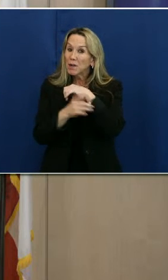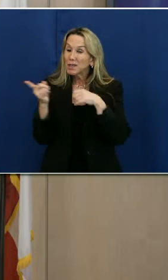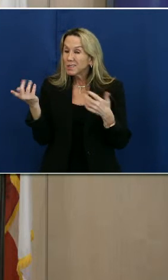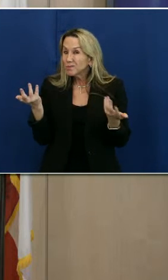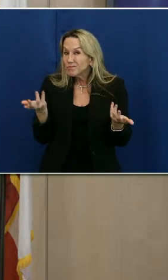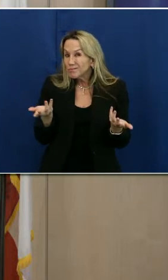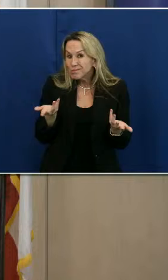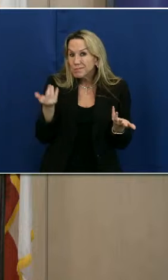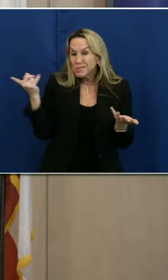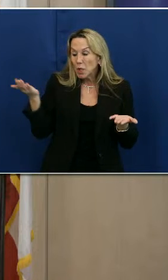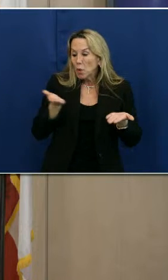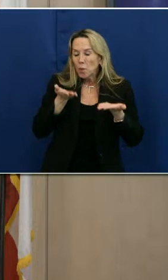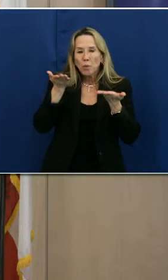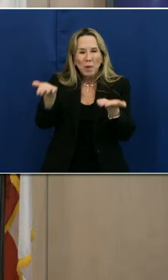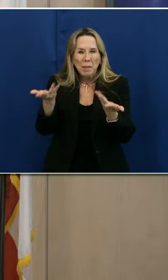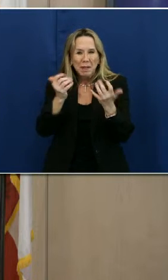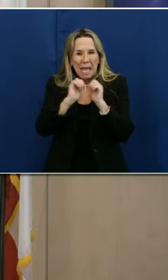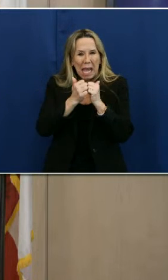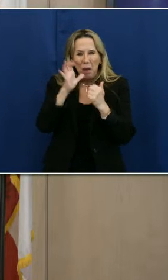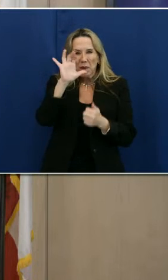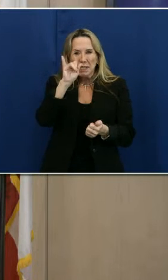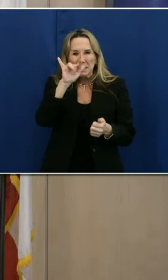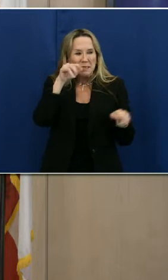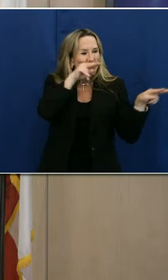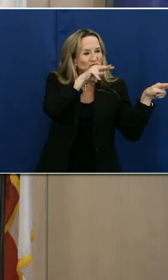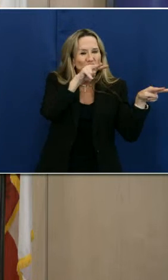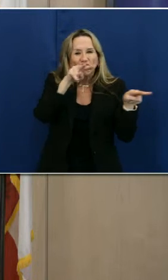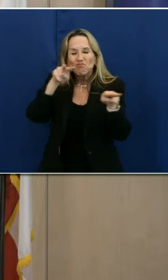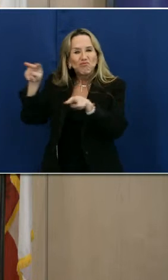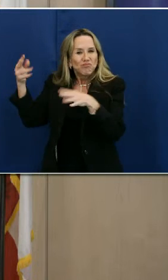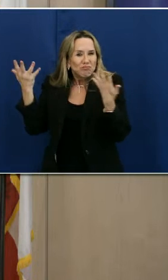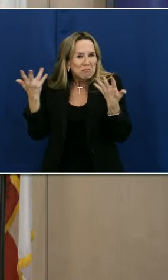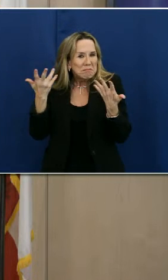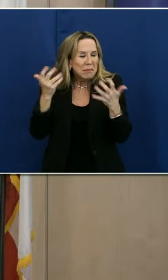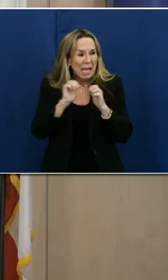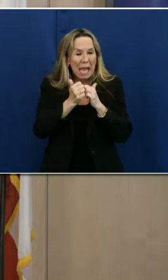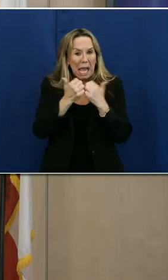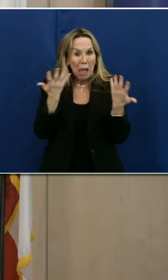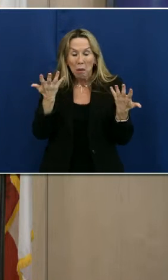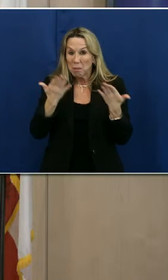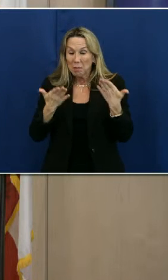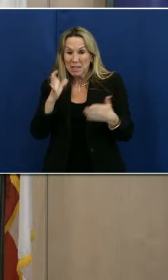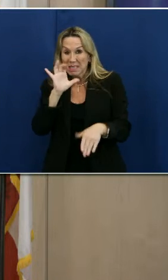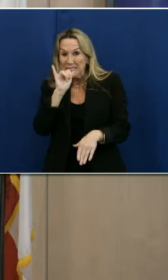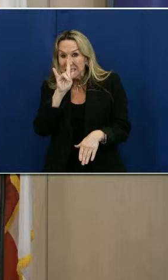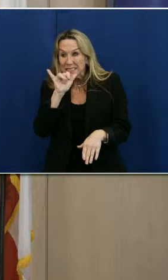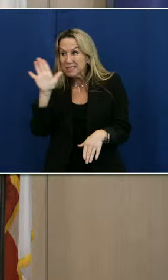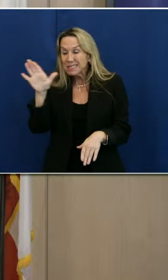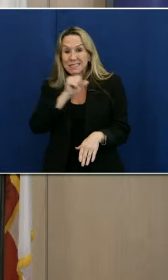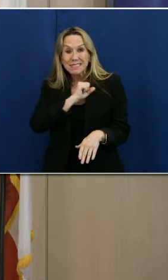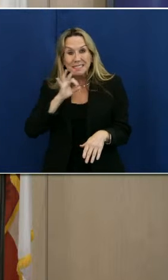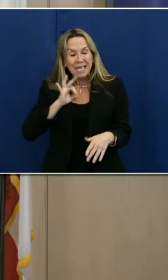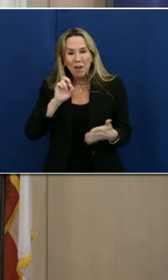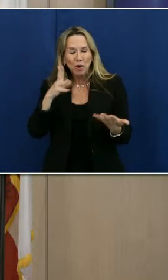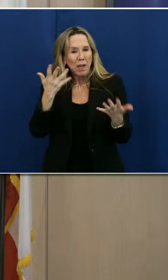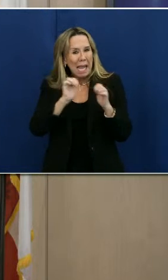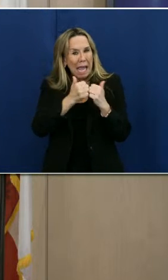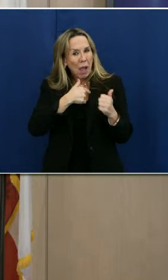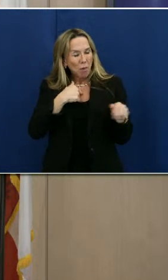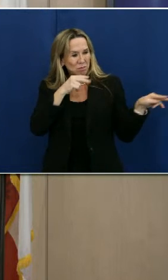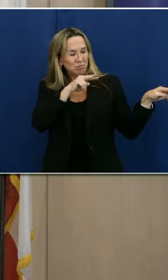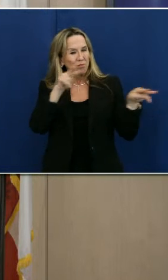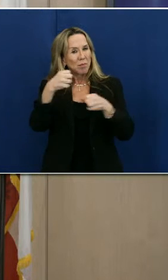cities have some kind of supervision out there, be it a city staff person or what have you, to make sure that people